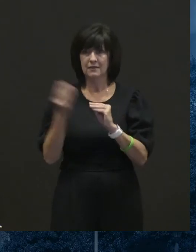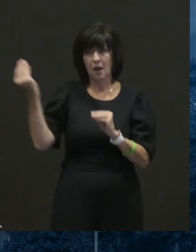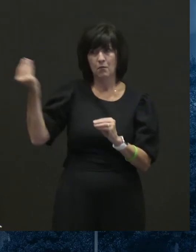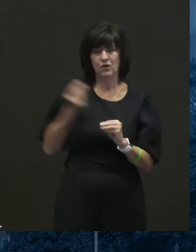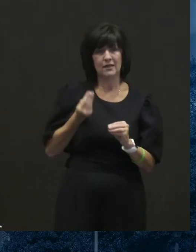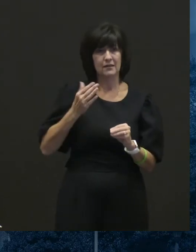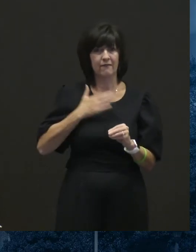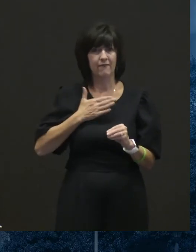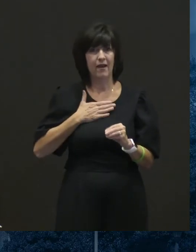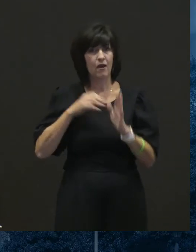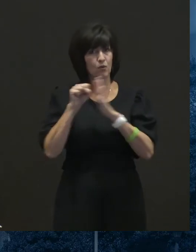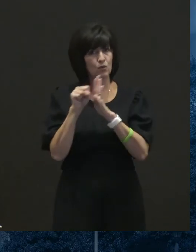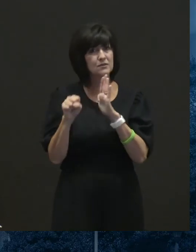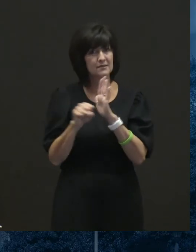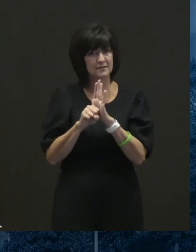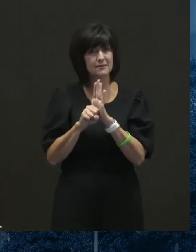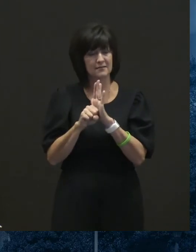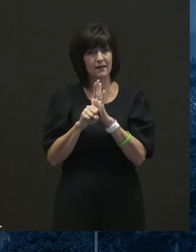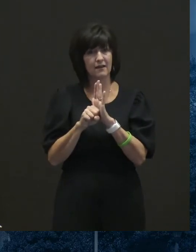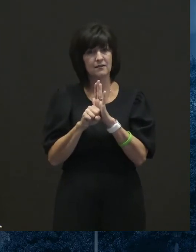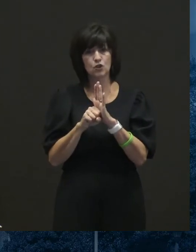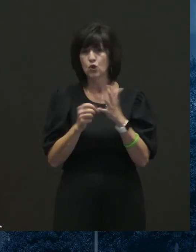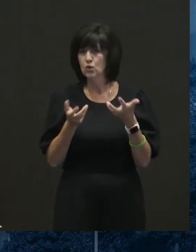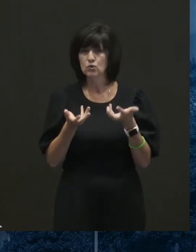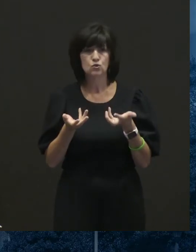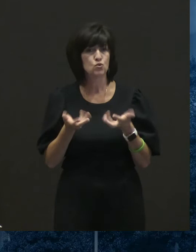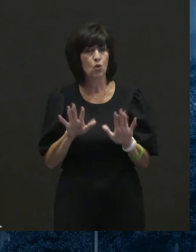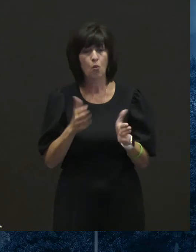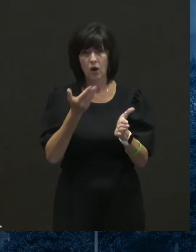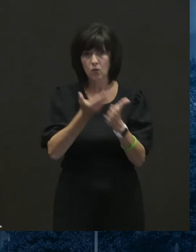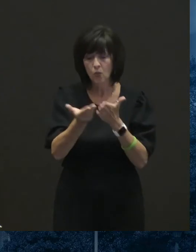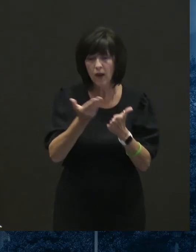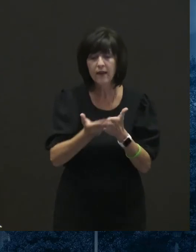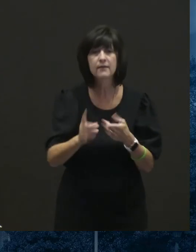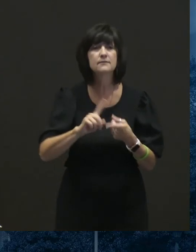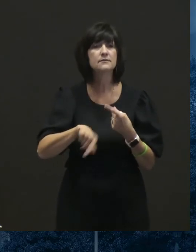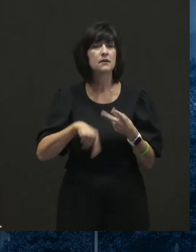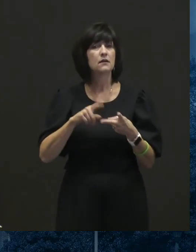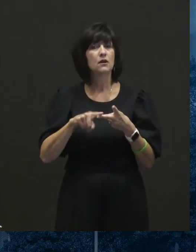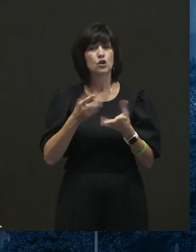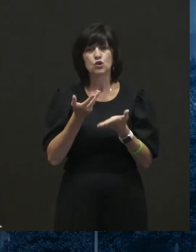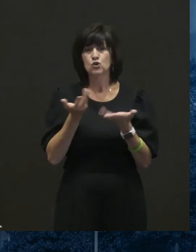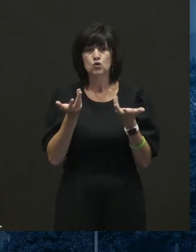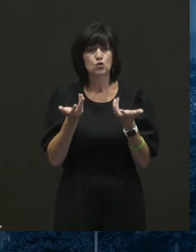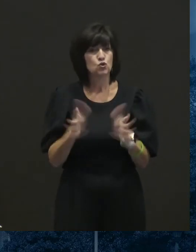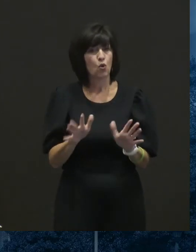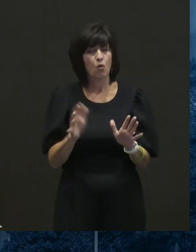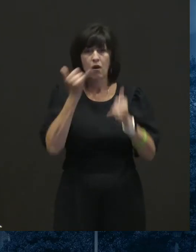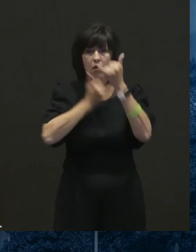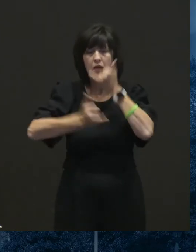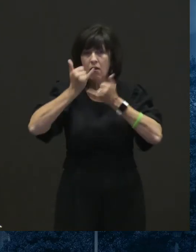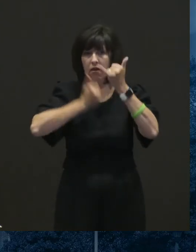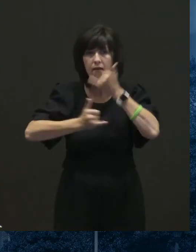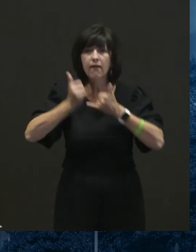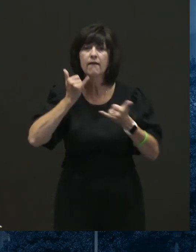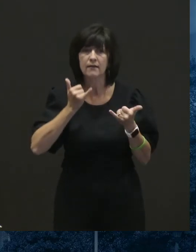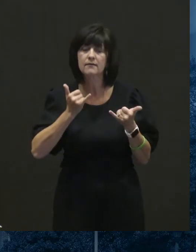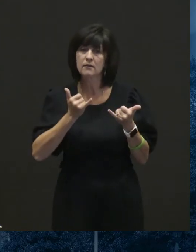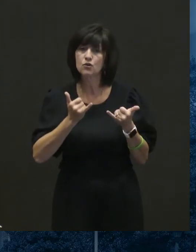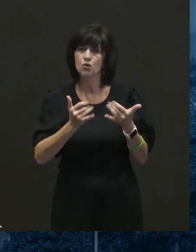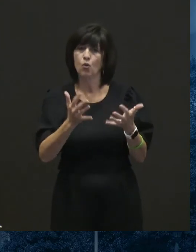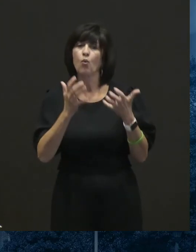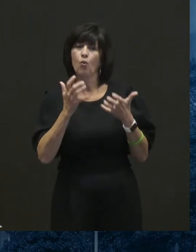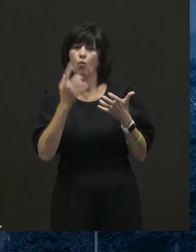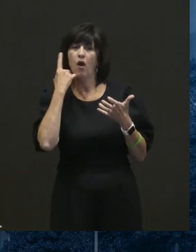start with. So we want to make sure that we're focusing that on the highest risk healthcare providers, as an